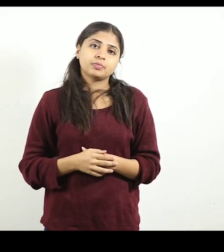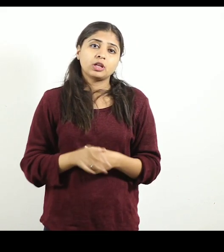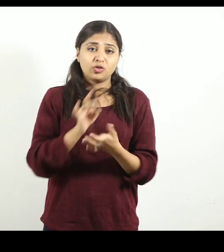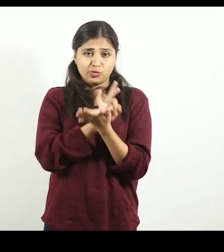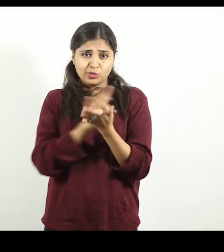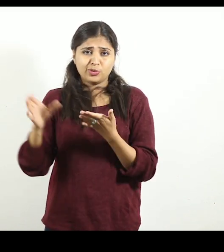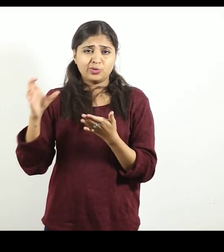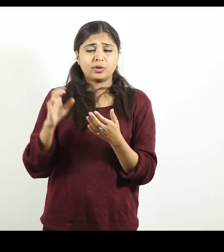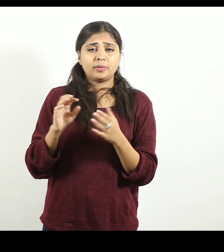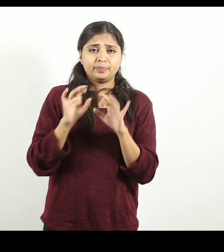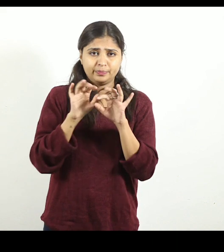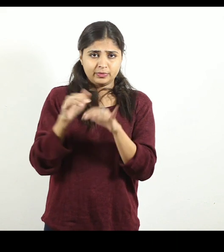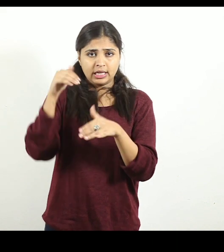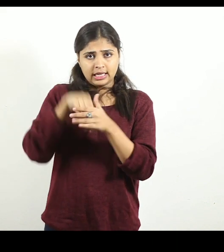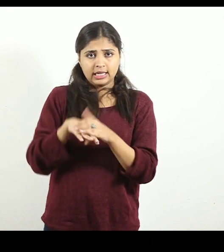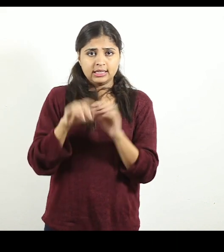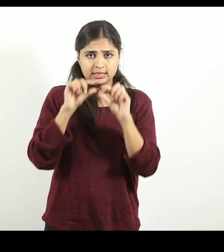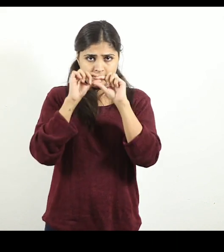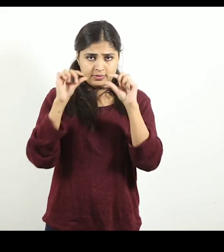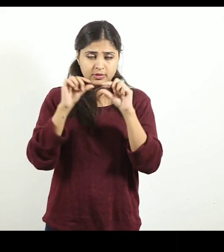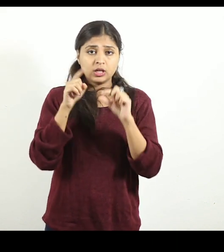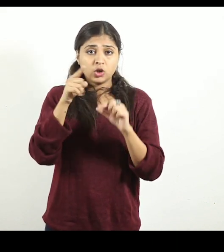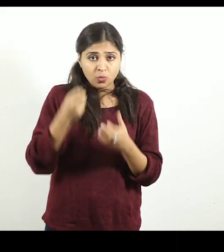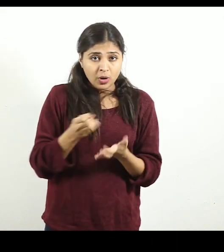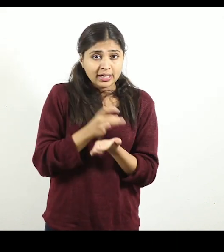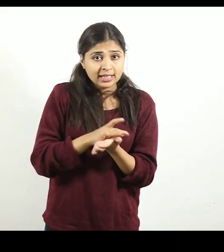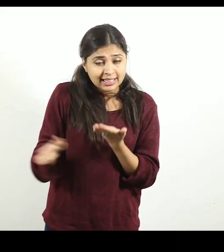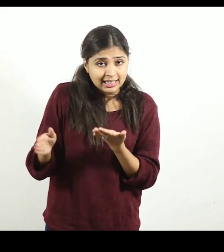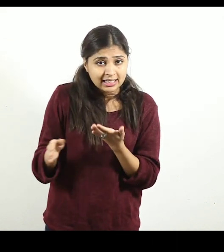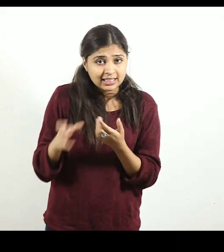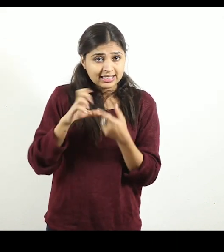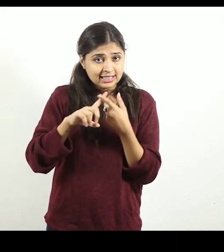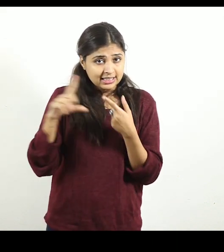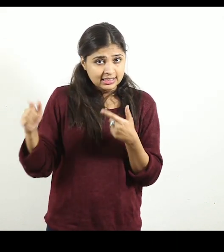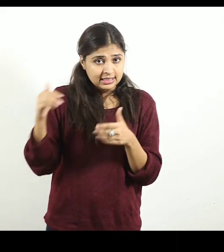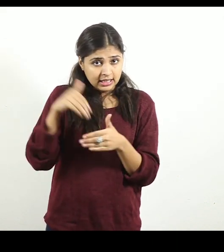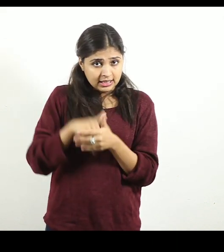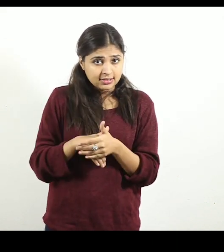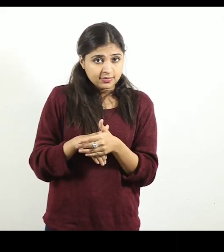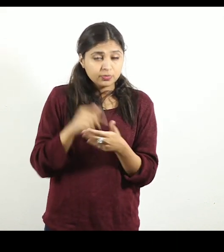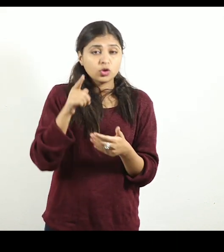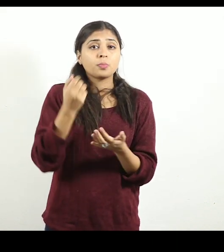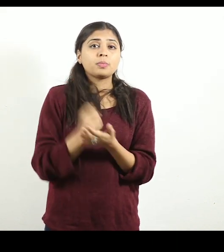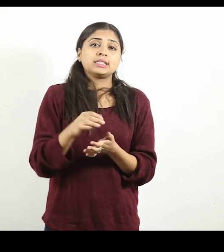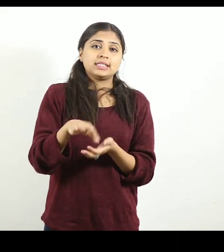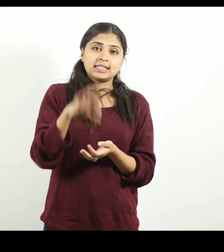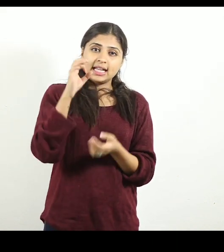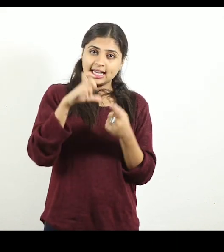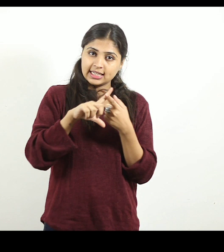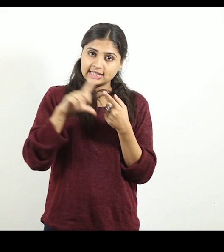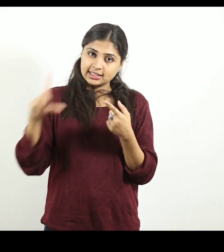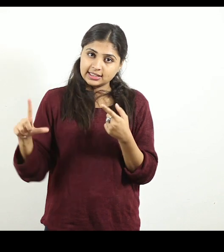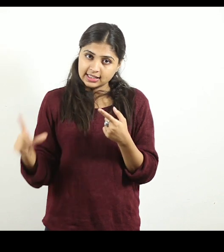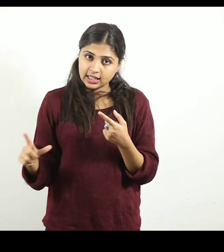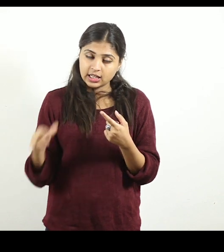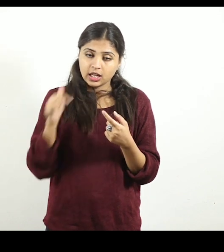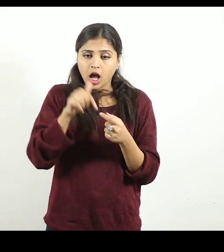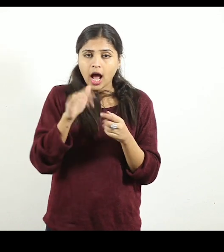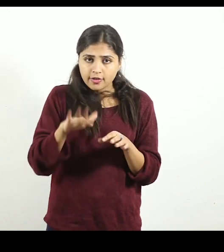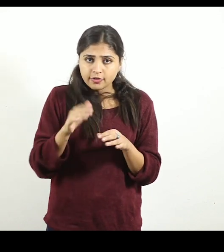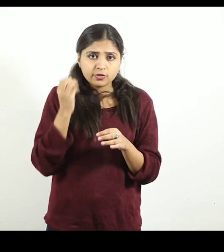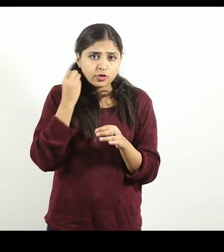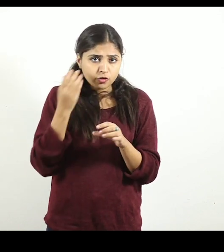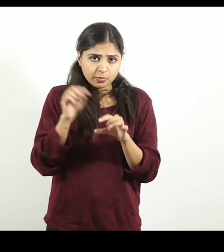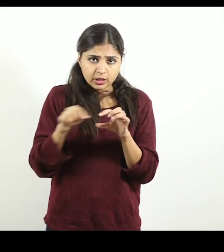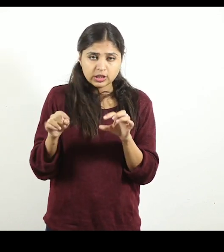Deleting content within cells. In order to delete content within the cell, you need to number 1. Select the cells containing content you want to